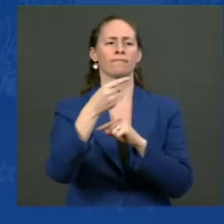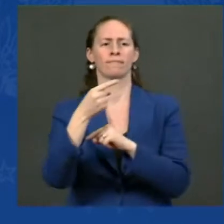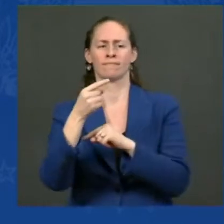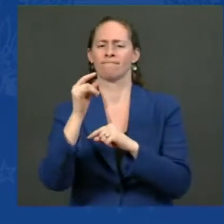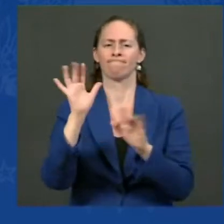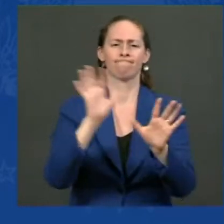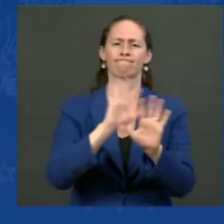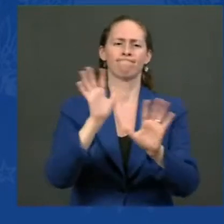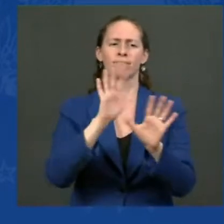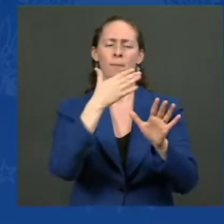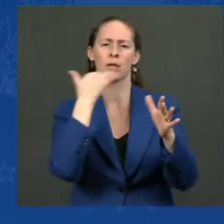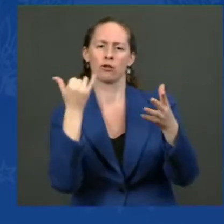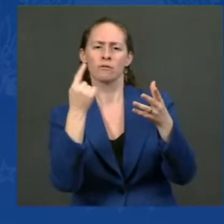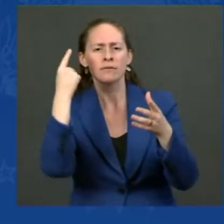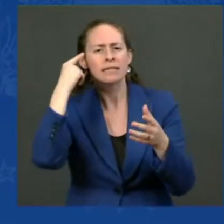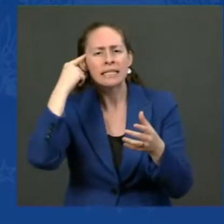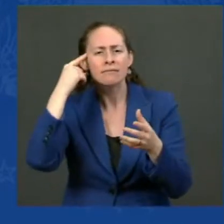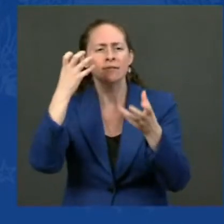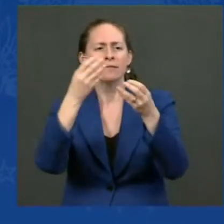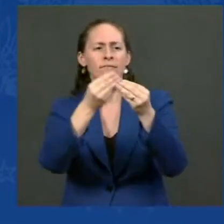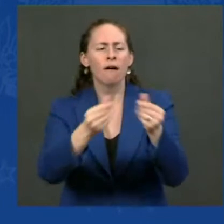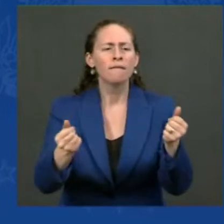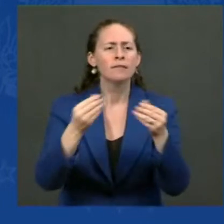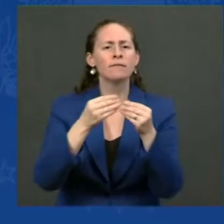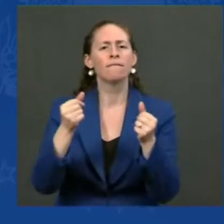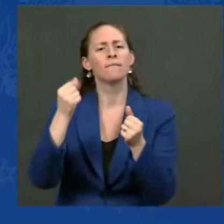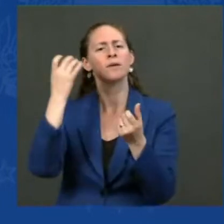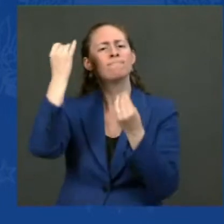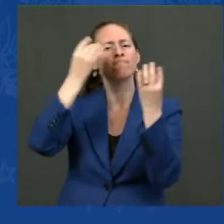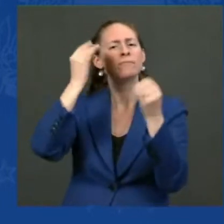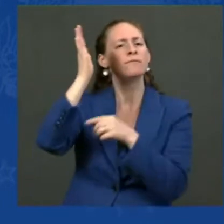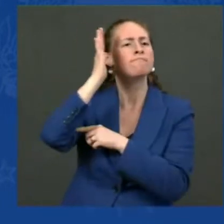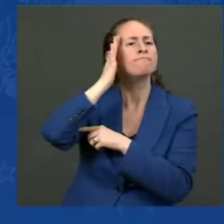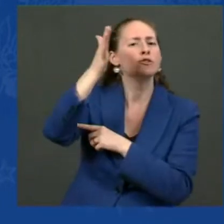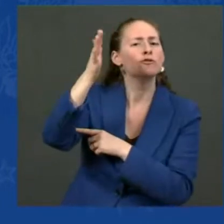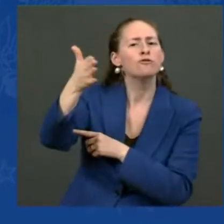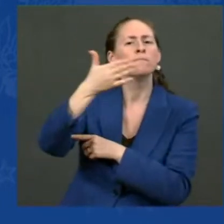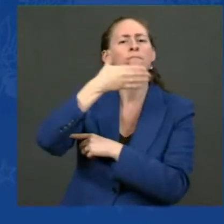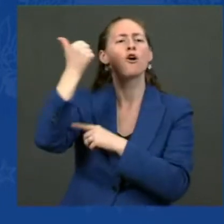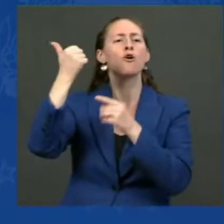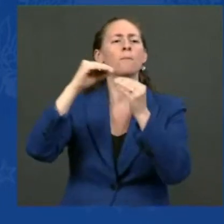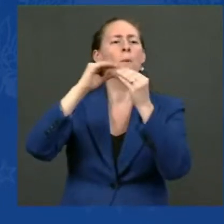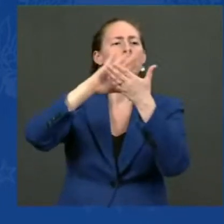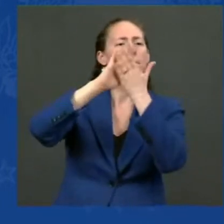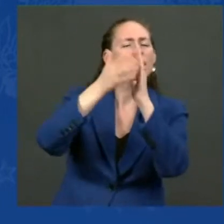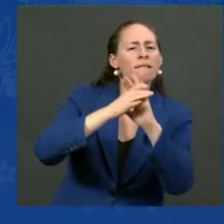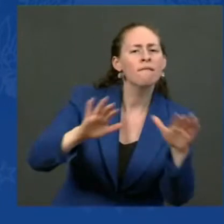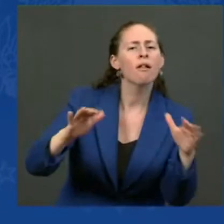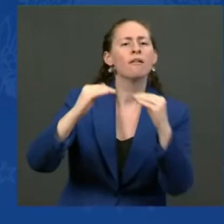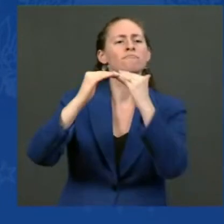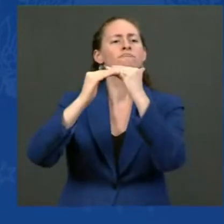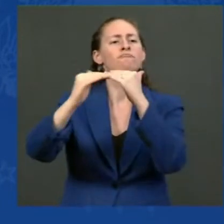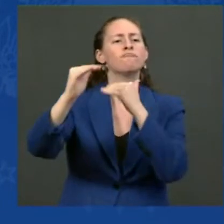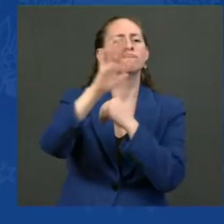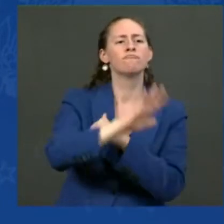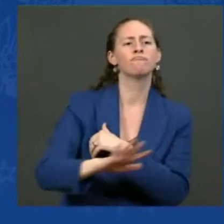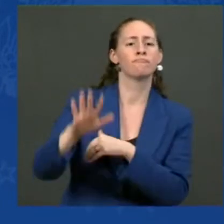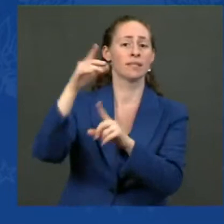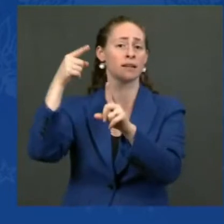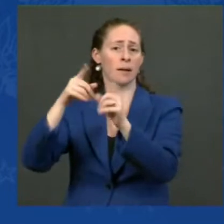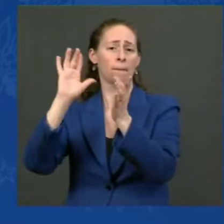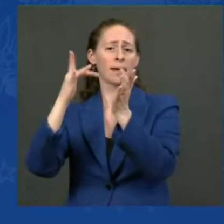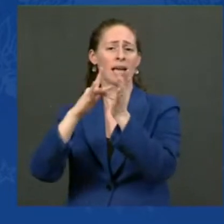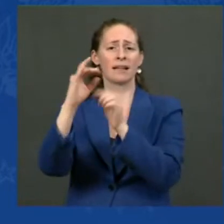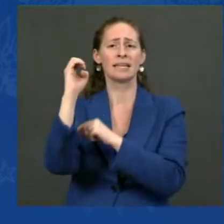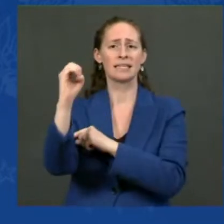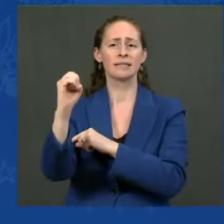future of greater peace and security for all people of the Middle East. The commitment of the United States to Israel's security